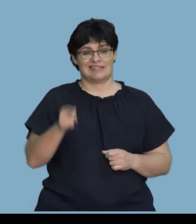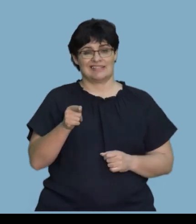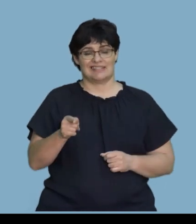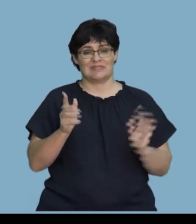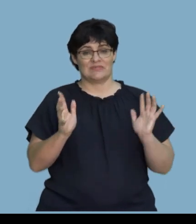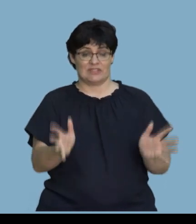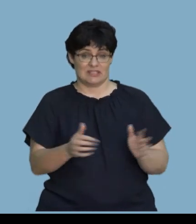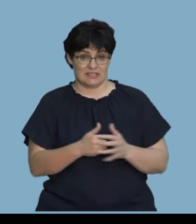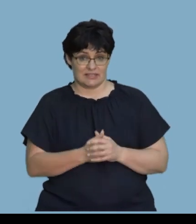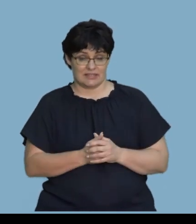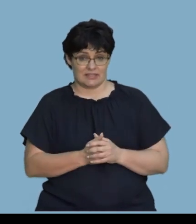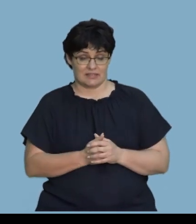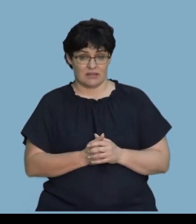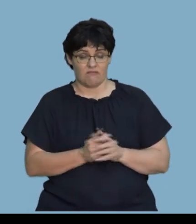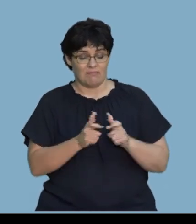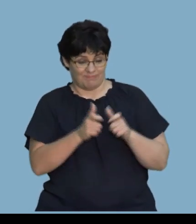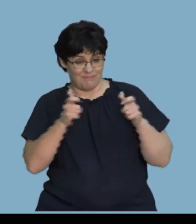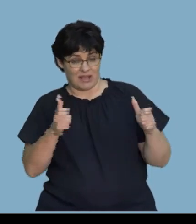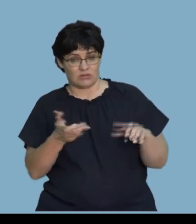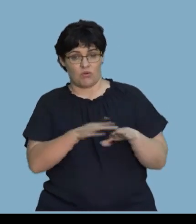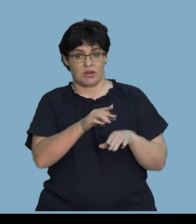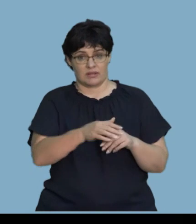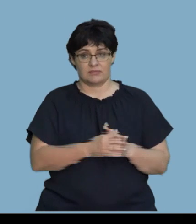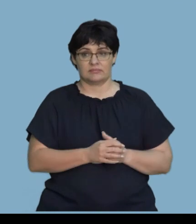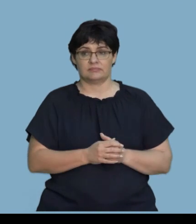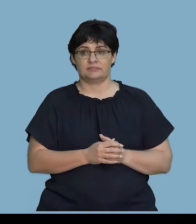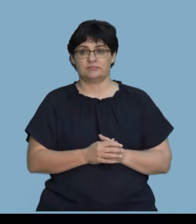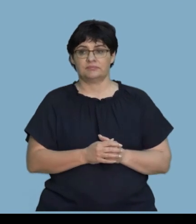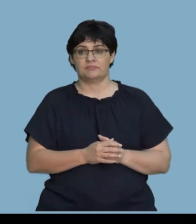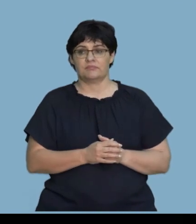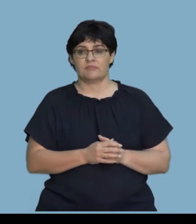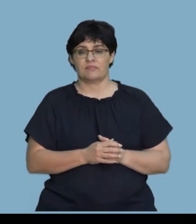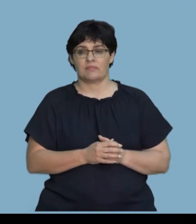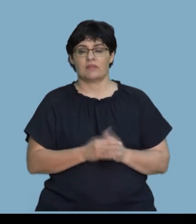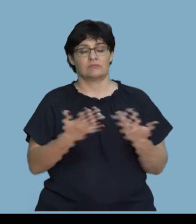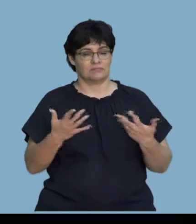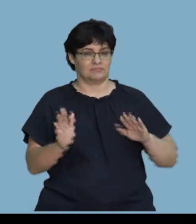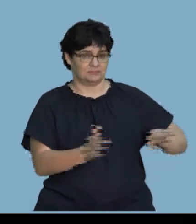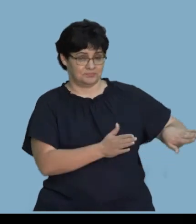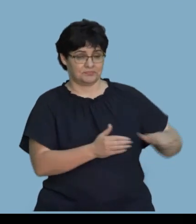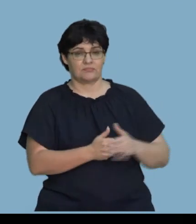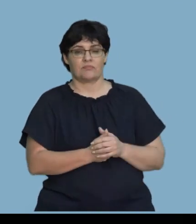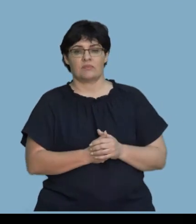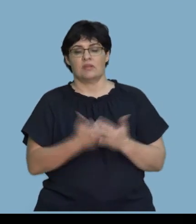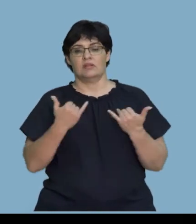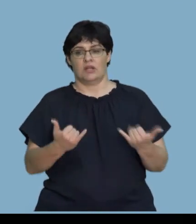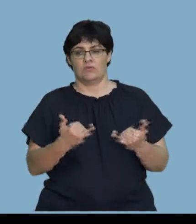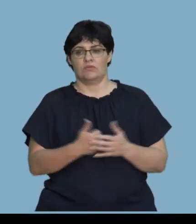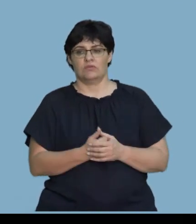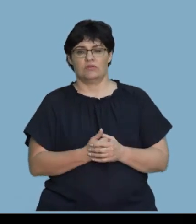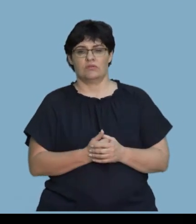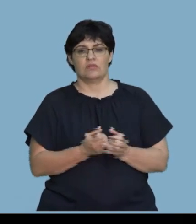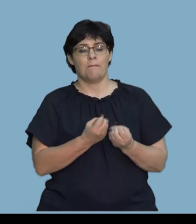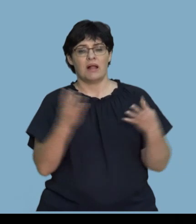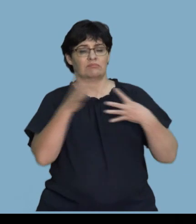with the magnitude only. All right, and then that was it. Okay, now